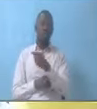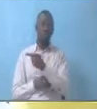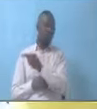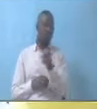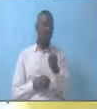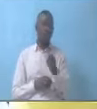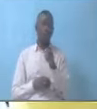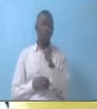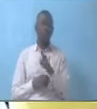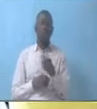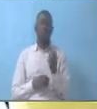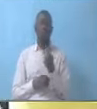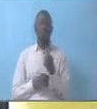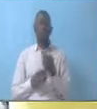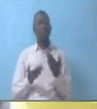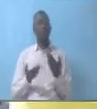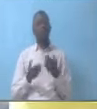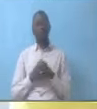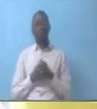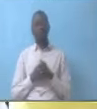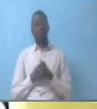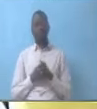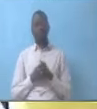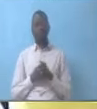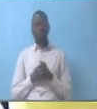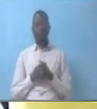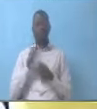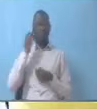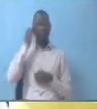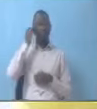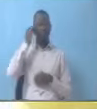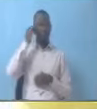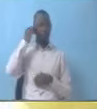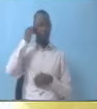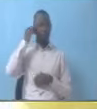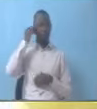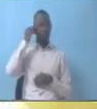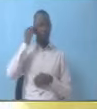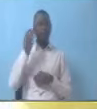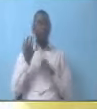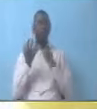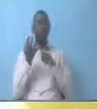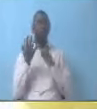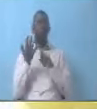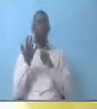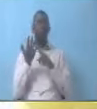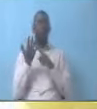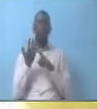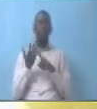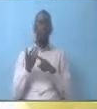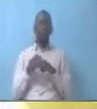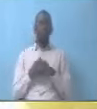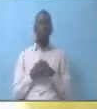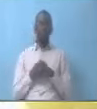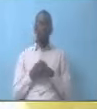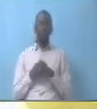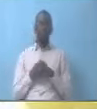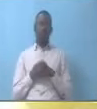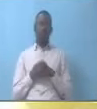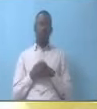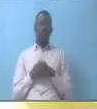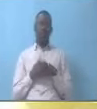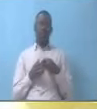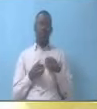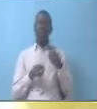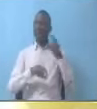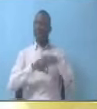divine intervention. Way na amu dara lo xamne ni mënu ton na taxawal. Five. Juromel bi. The dilemma of my role as Attorney General